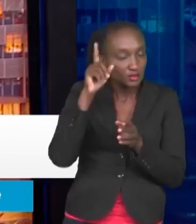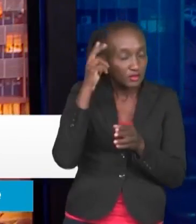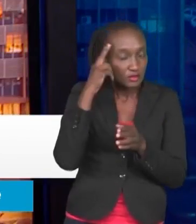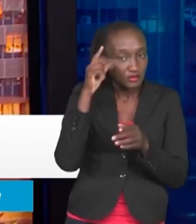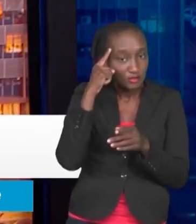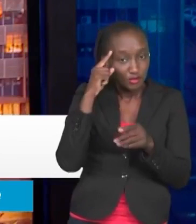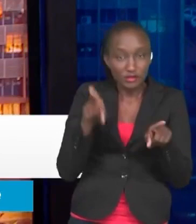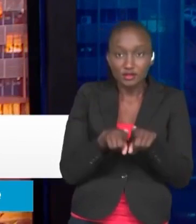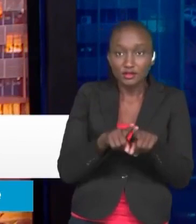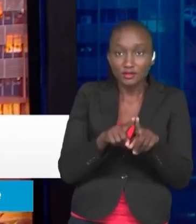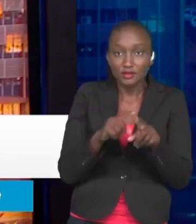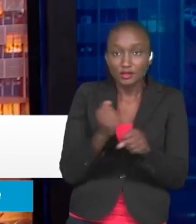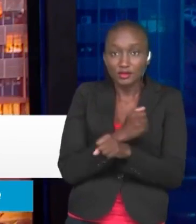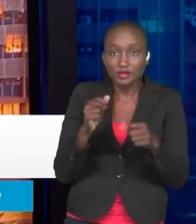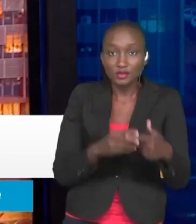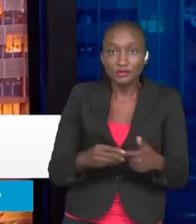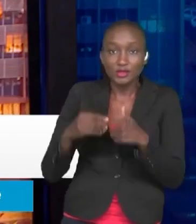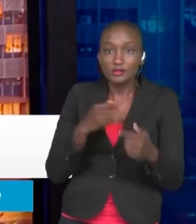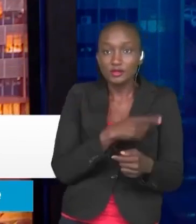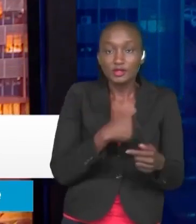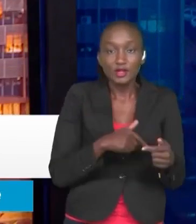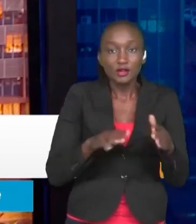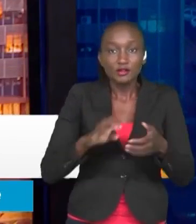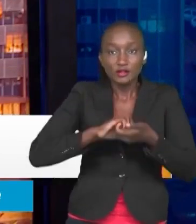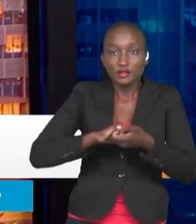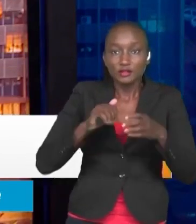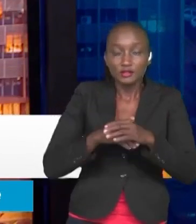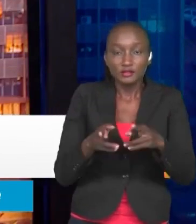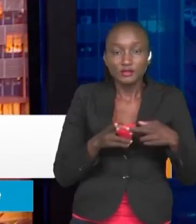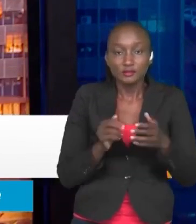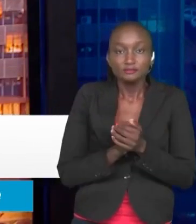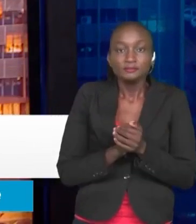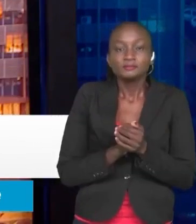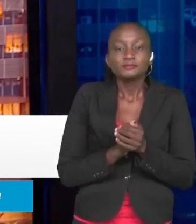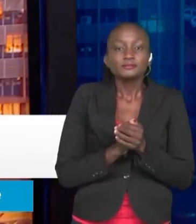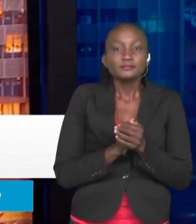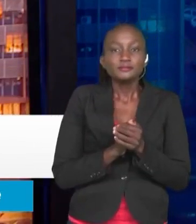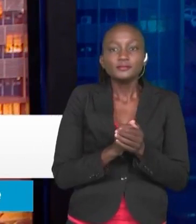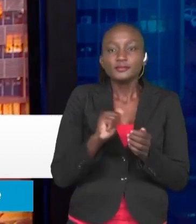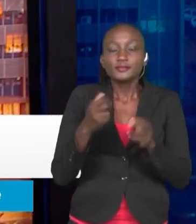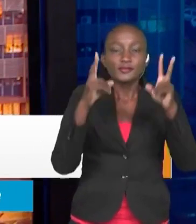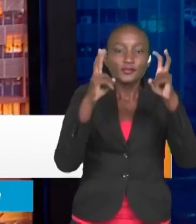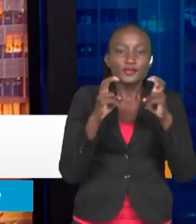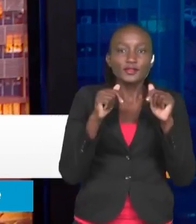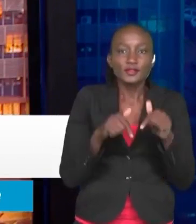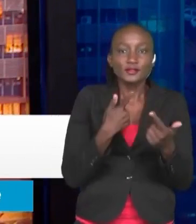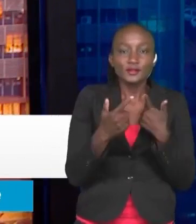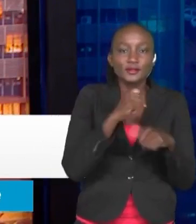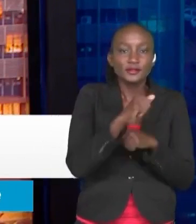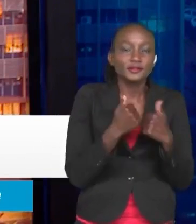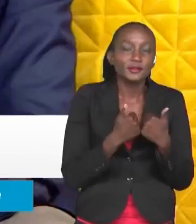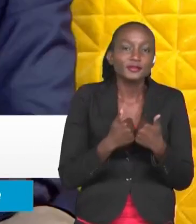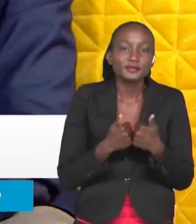they cannot be found guilty of having engaged in defilement and such. The other issue that now we are talking about